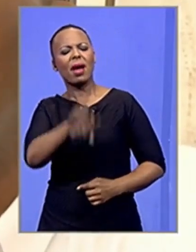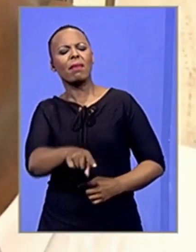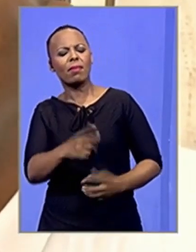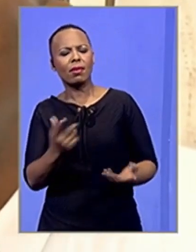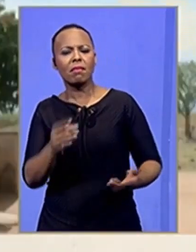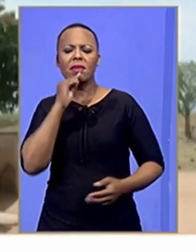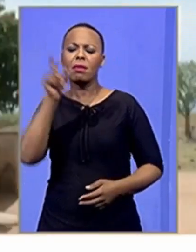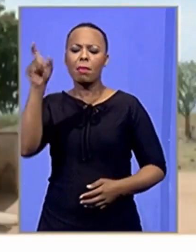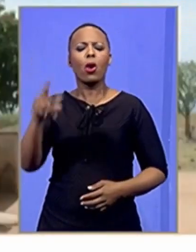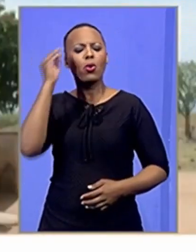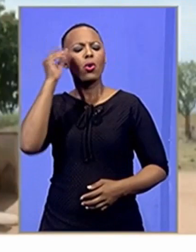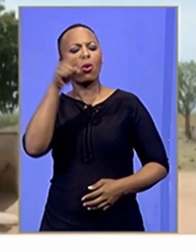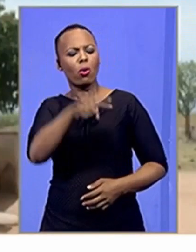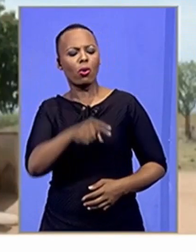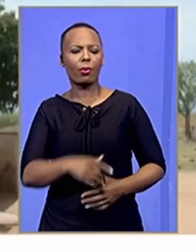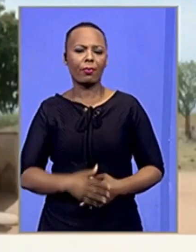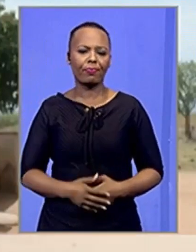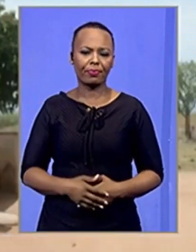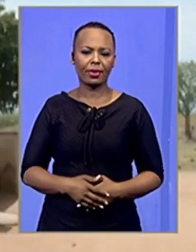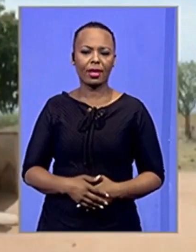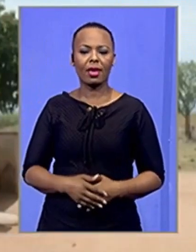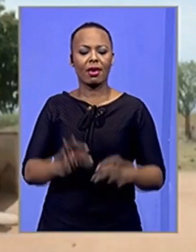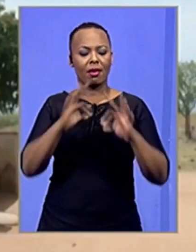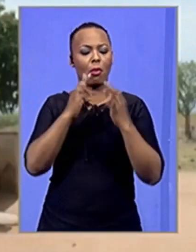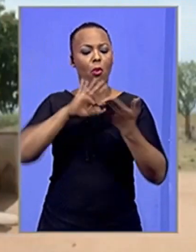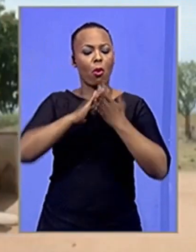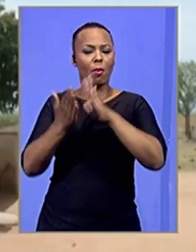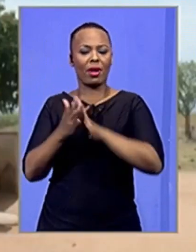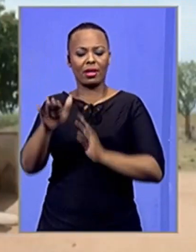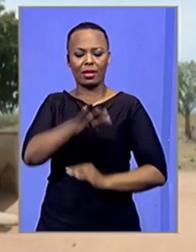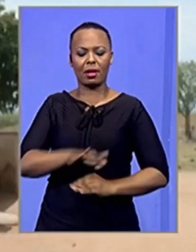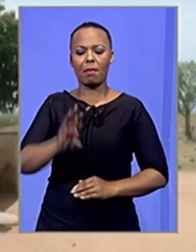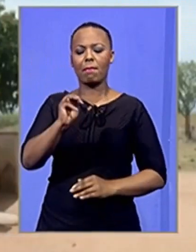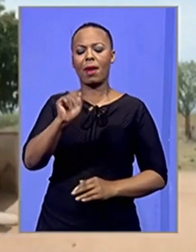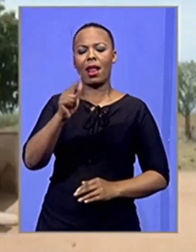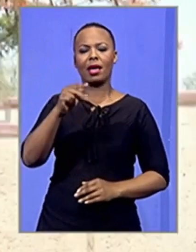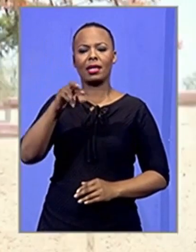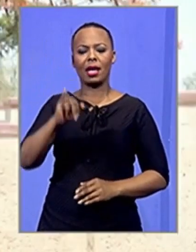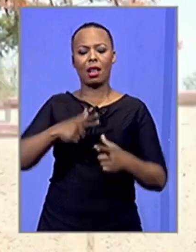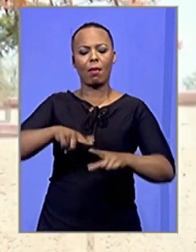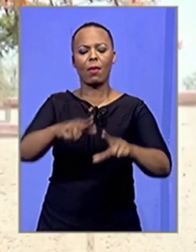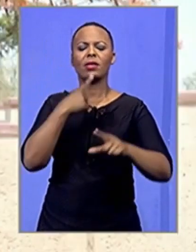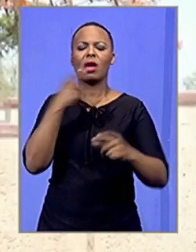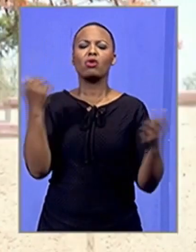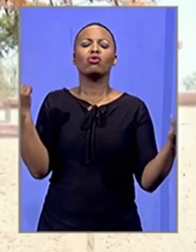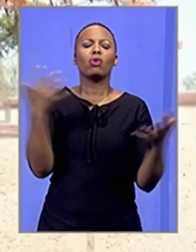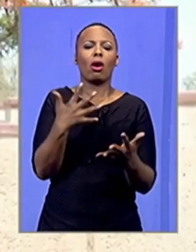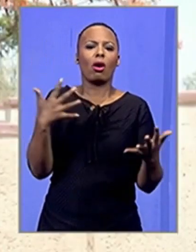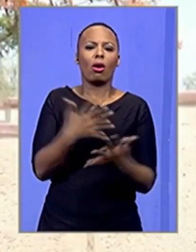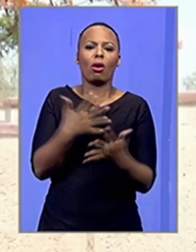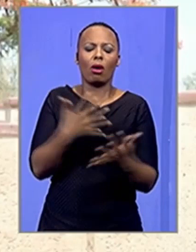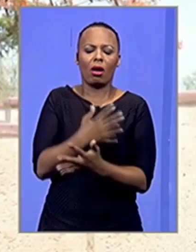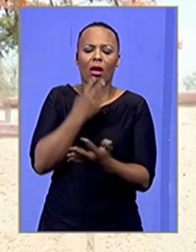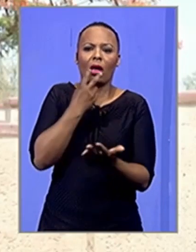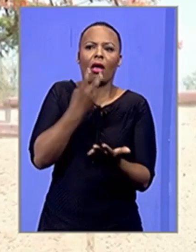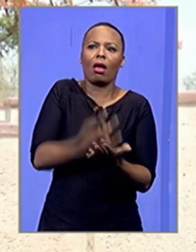mo tsebang badudi ba motse wo wa Malatane ba re ba sa tšhušitšwe ke tiragalo ye nna re thoma go e